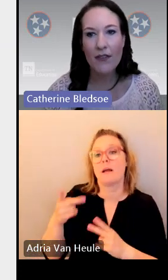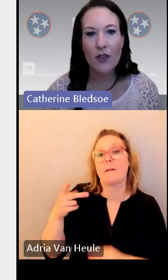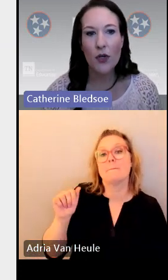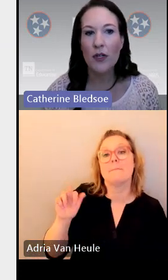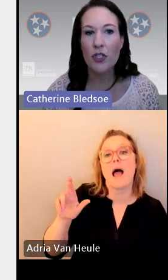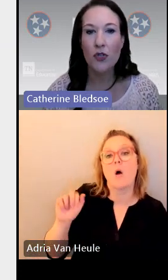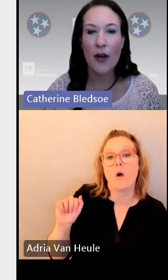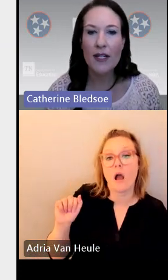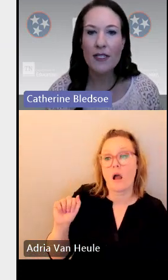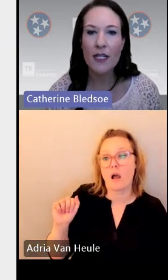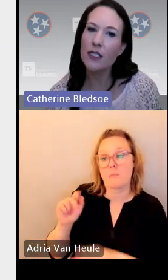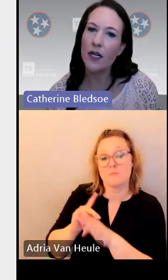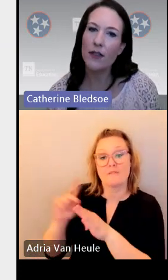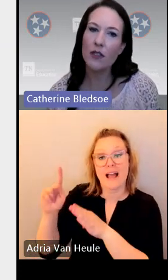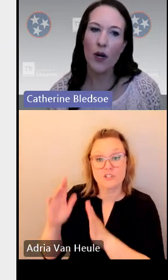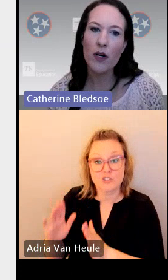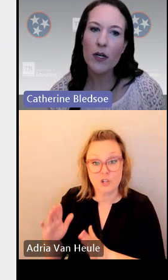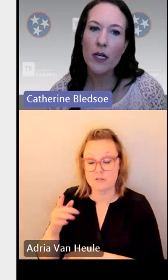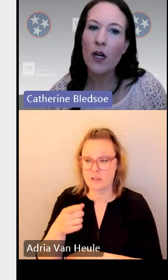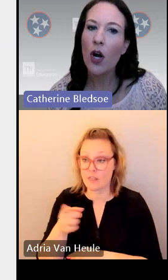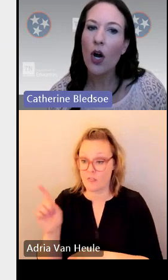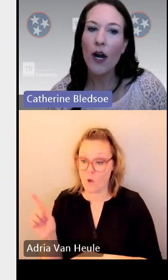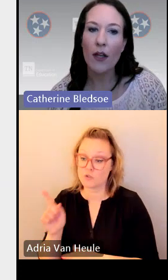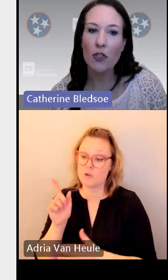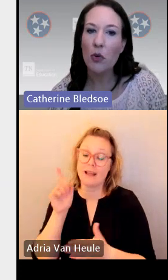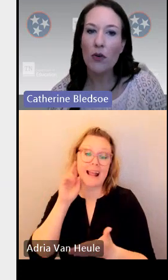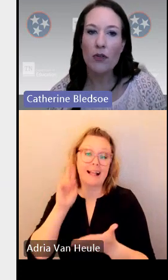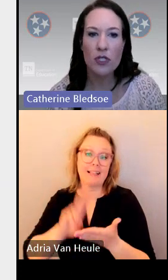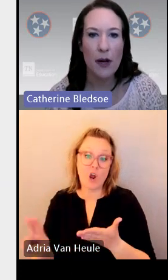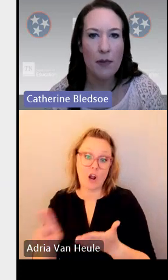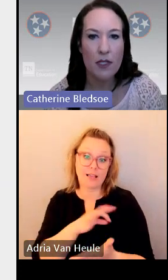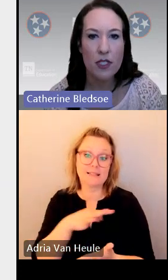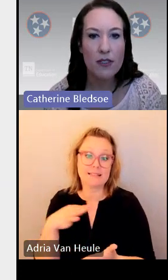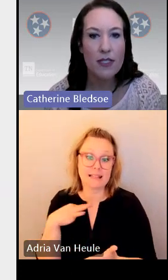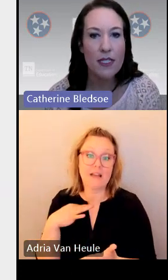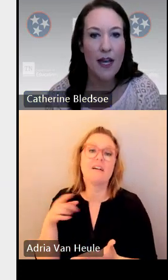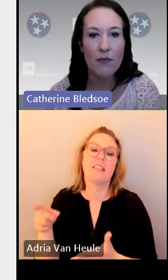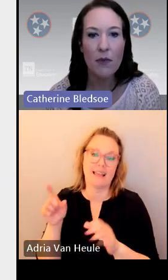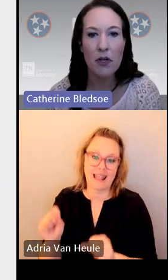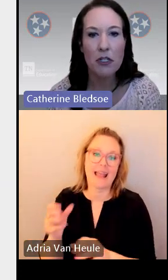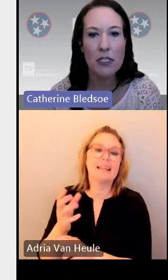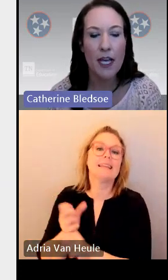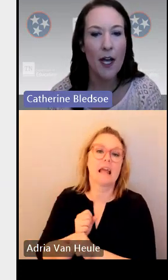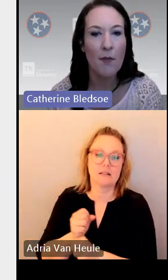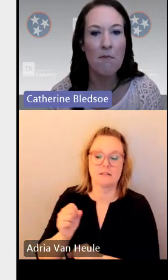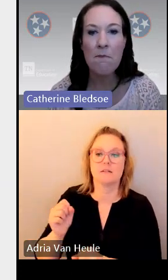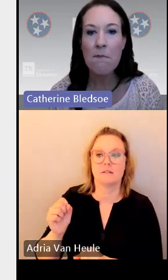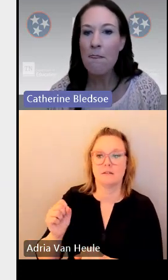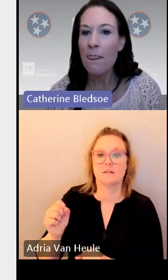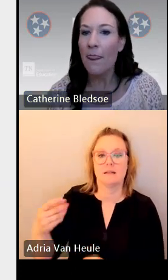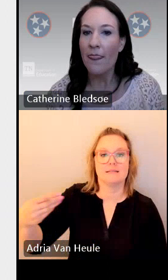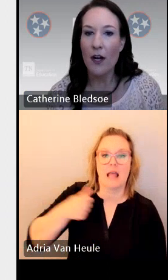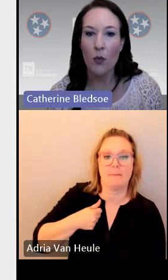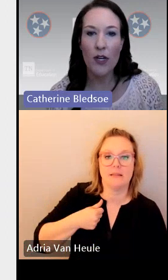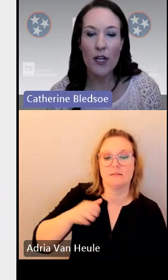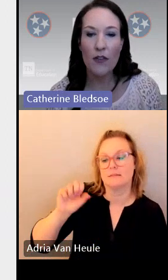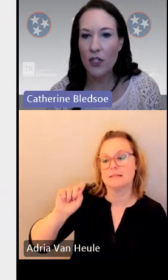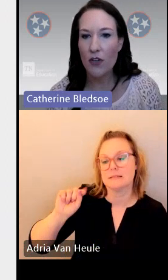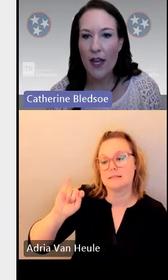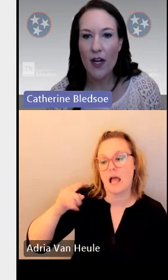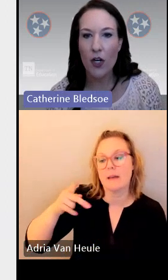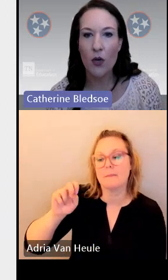clerical staff who are trained to conduct this work are eligible for stipends. Staff members that